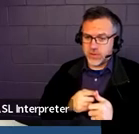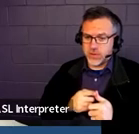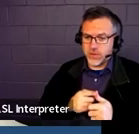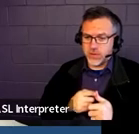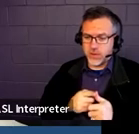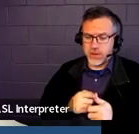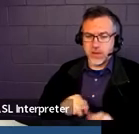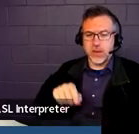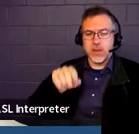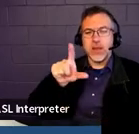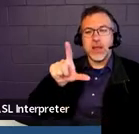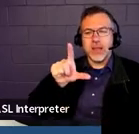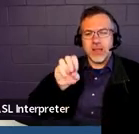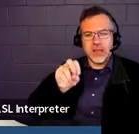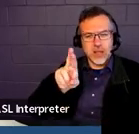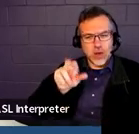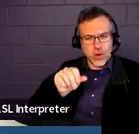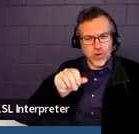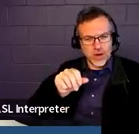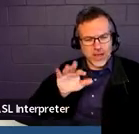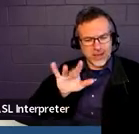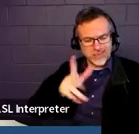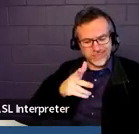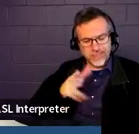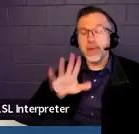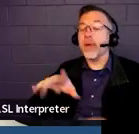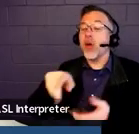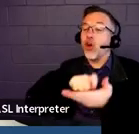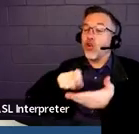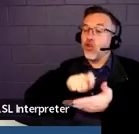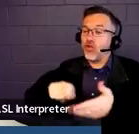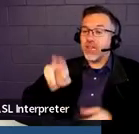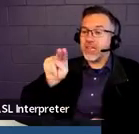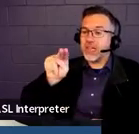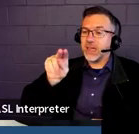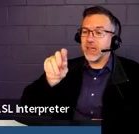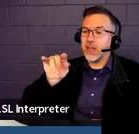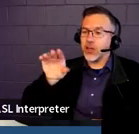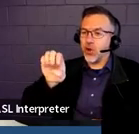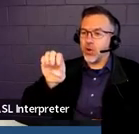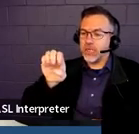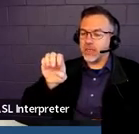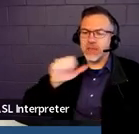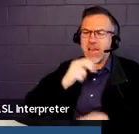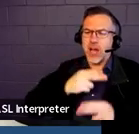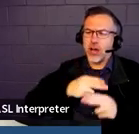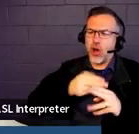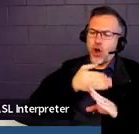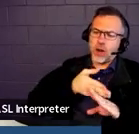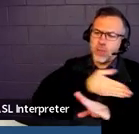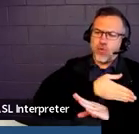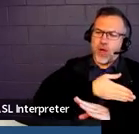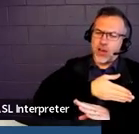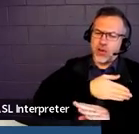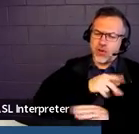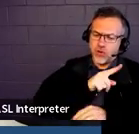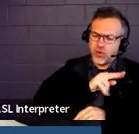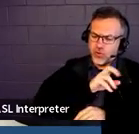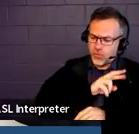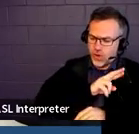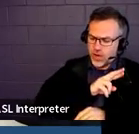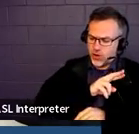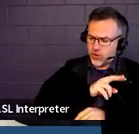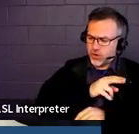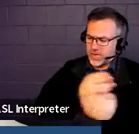the written notice. It's not prior written notice in Maine, it's advanced written notice. Am I